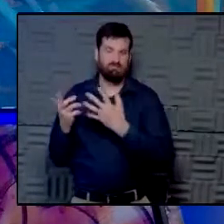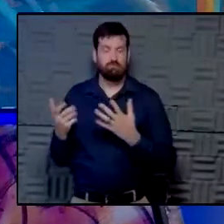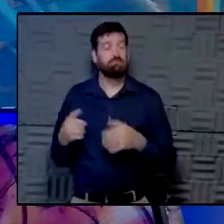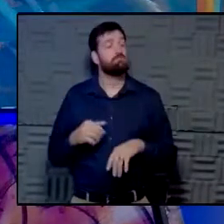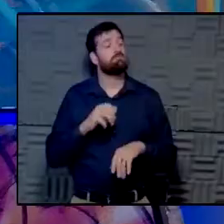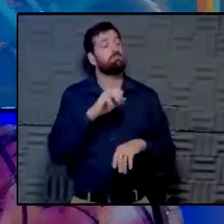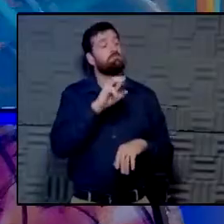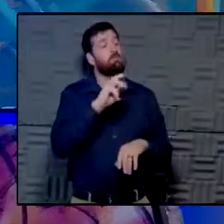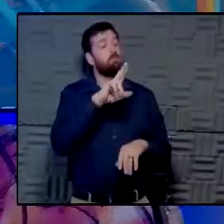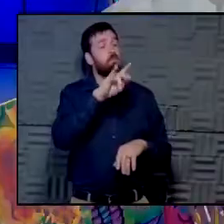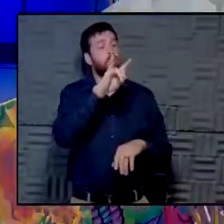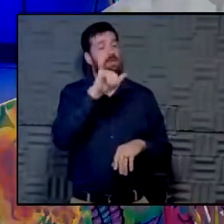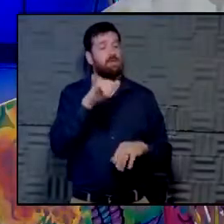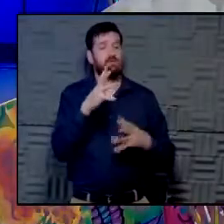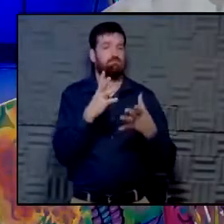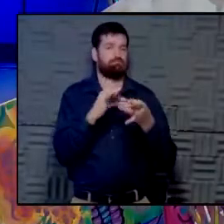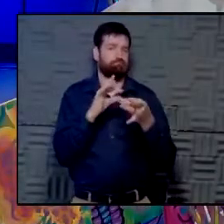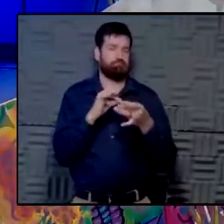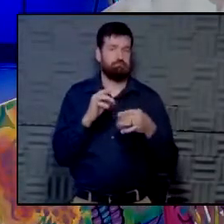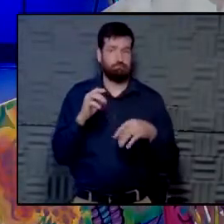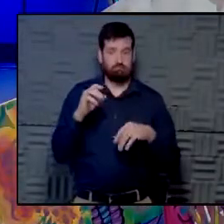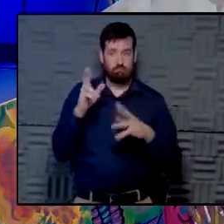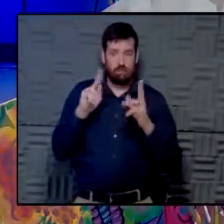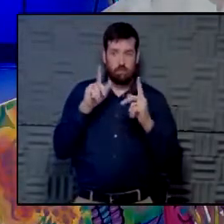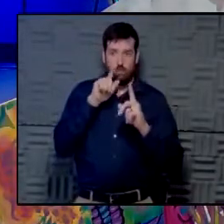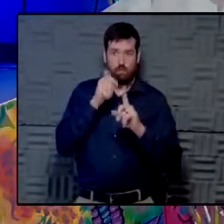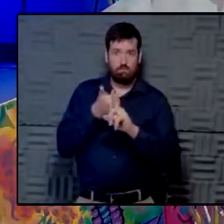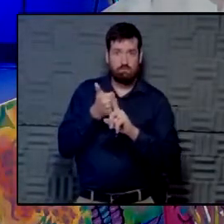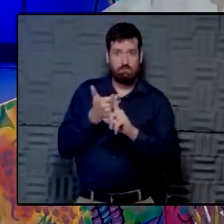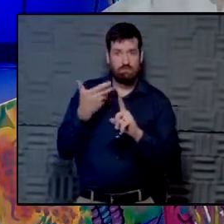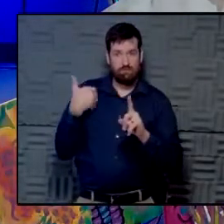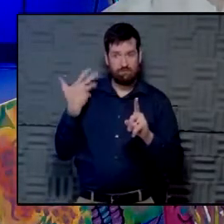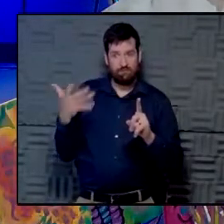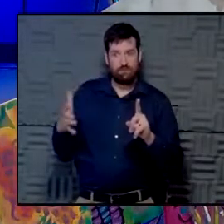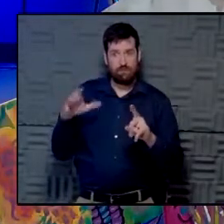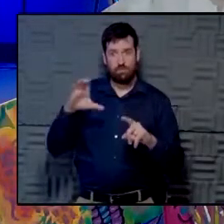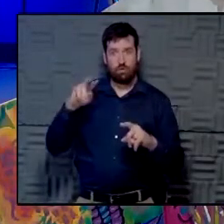what about folks who have COVID-19? Are they safe to be around after